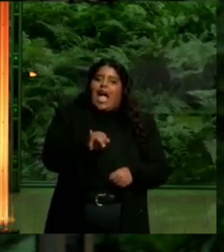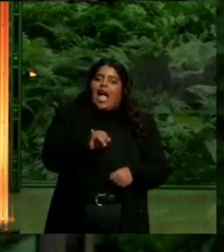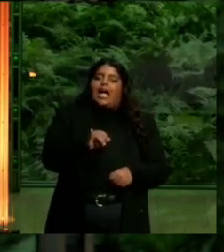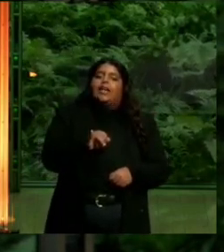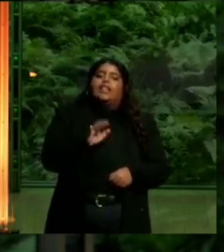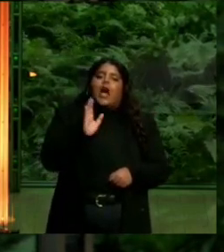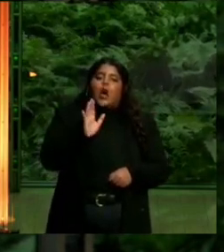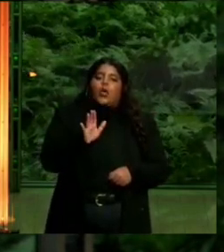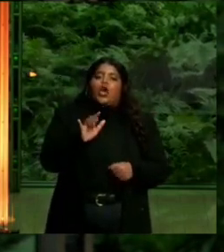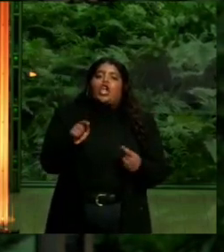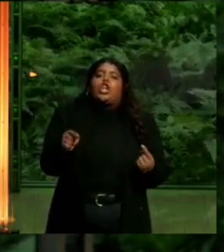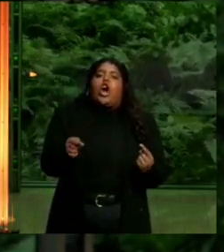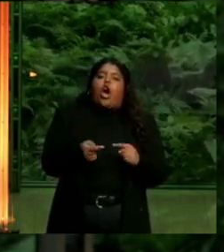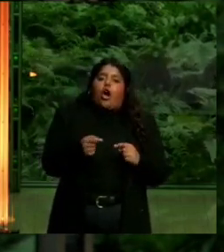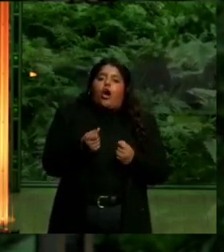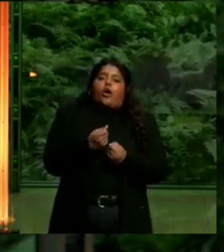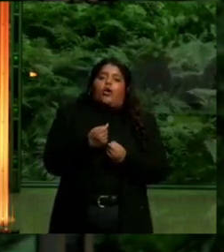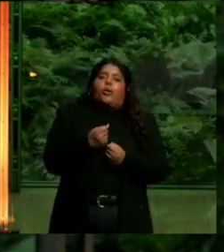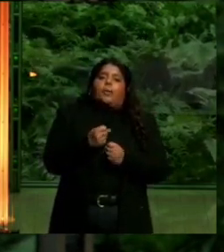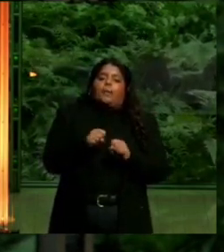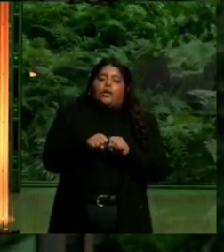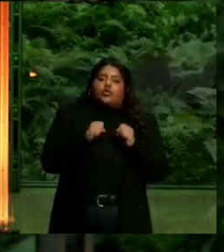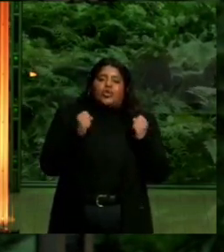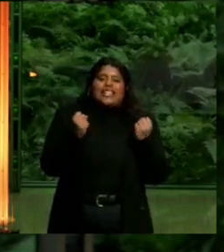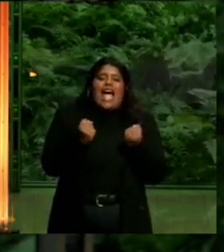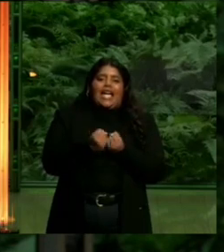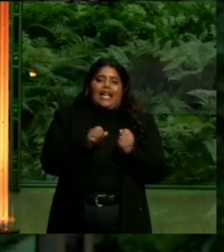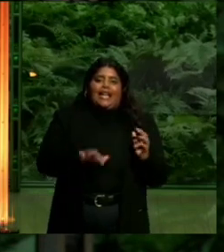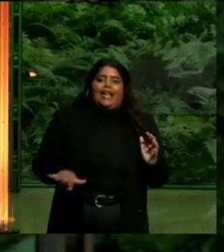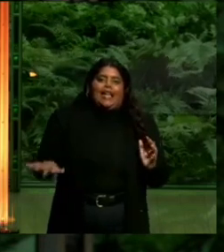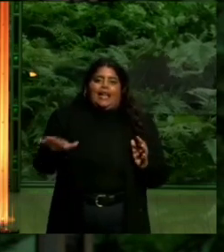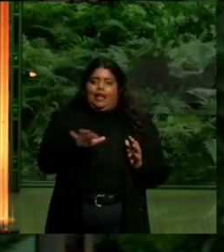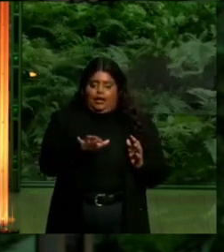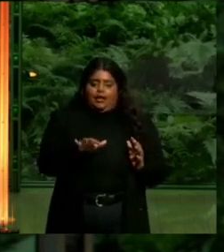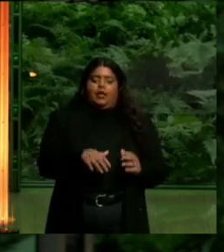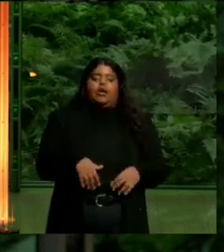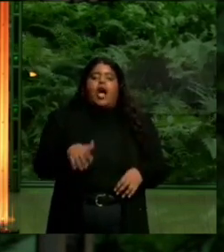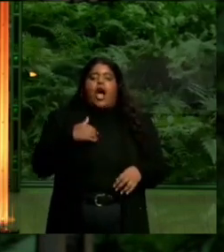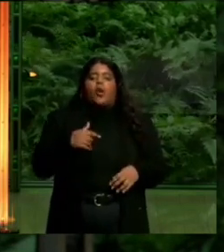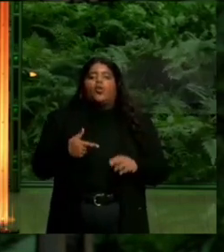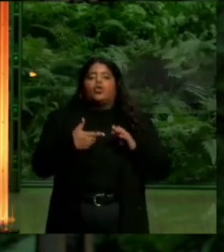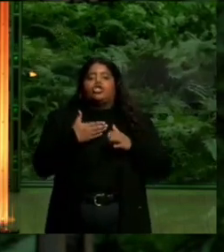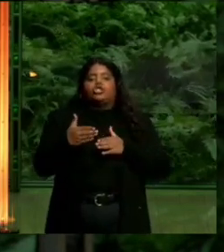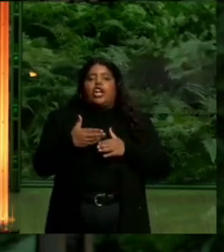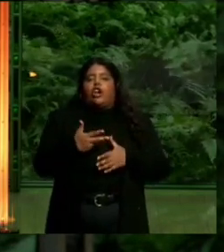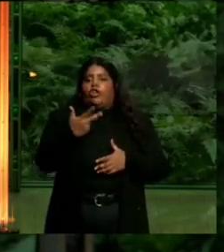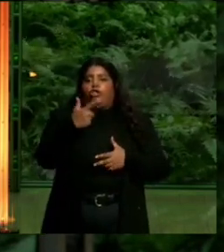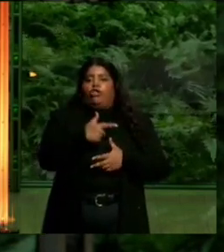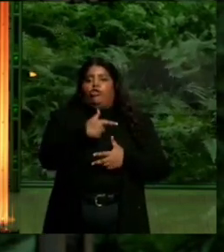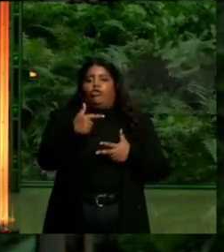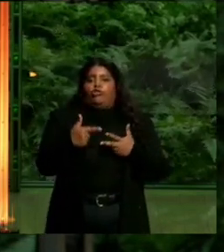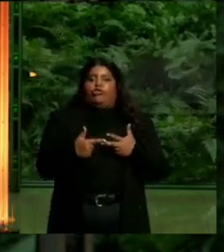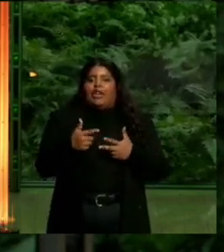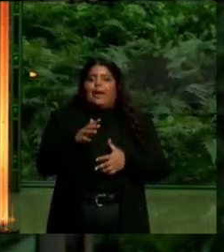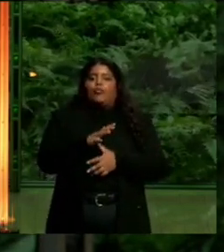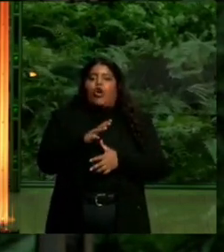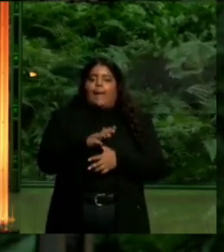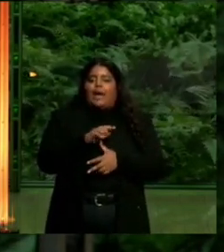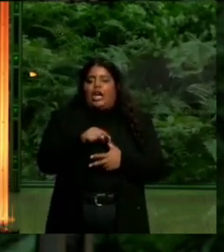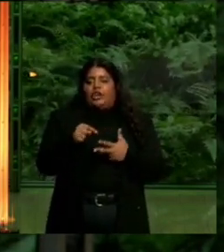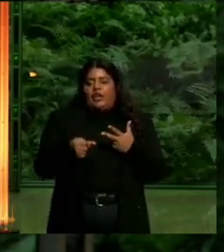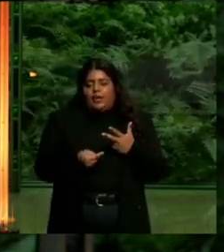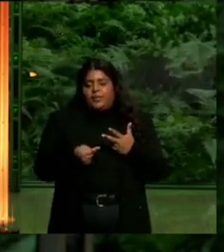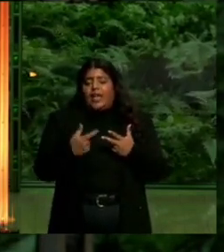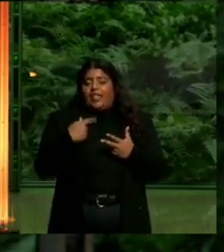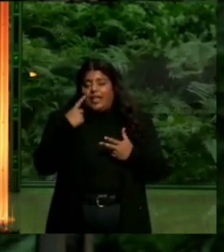would harm society in any way. I'm going to share 3 primary ones that I think are important. And the reason I think it's important is